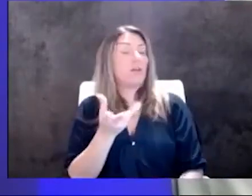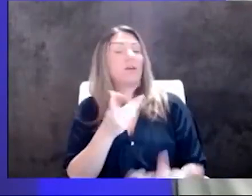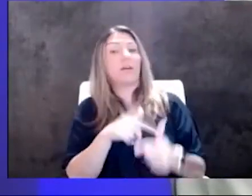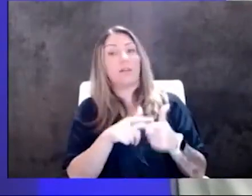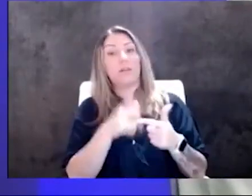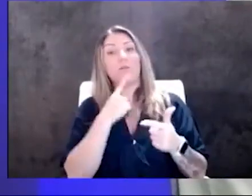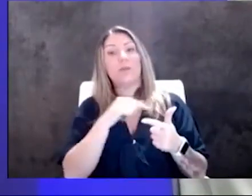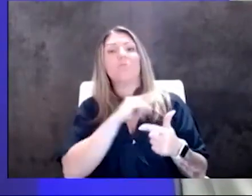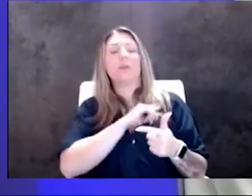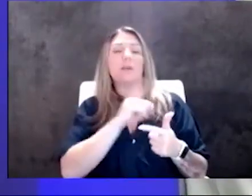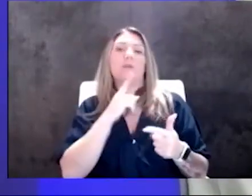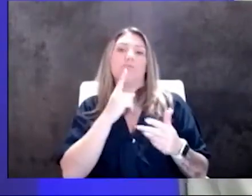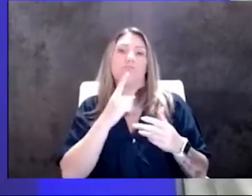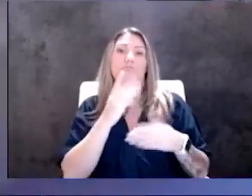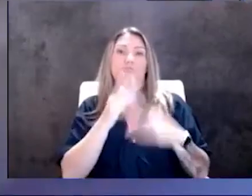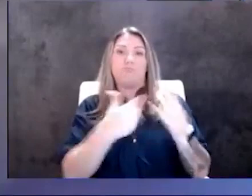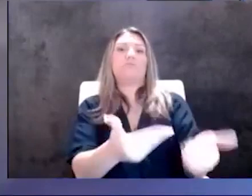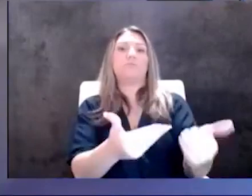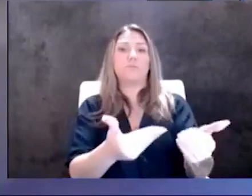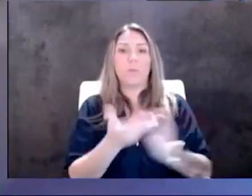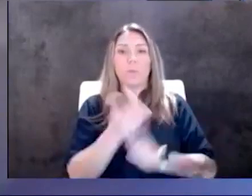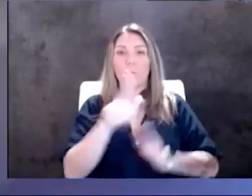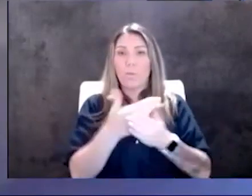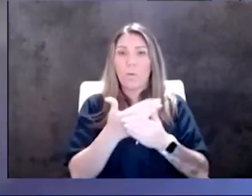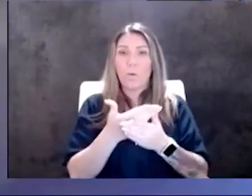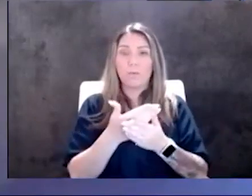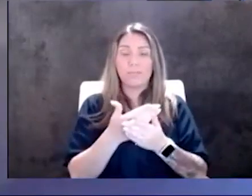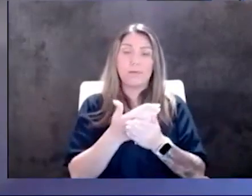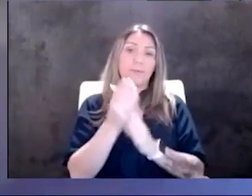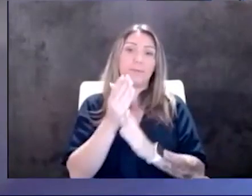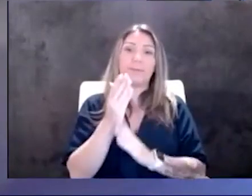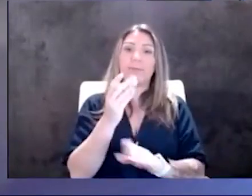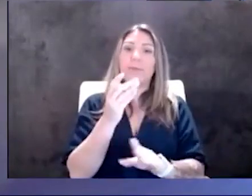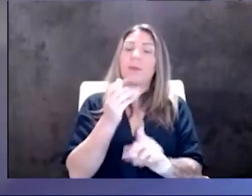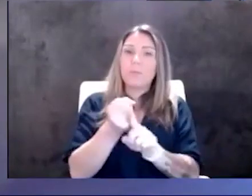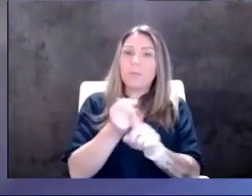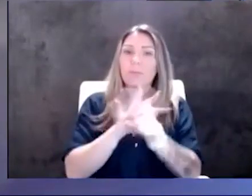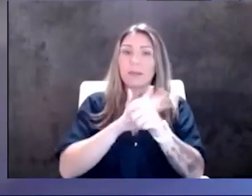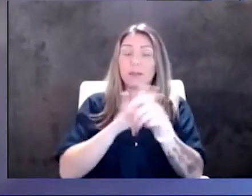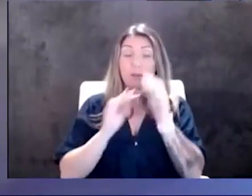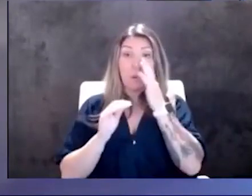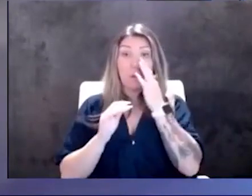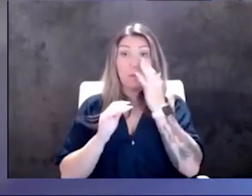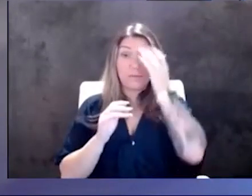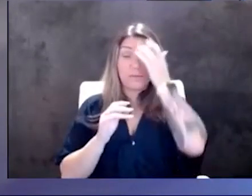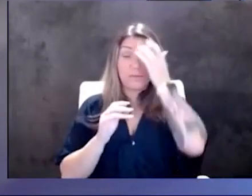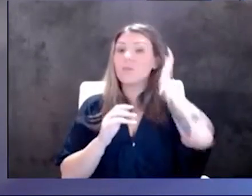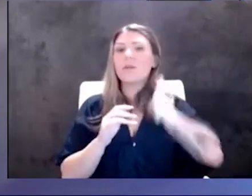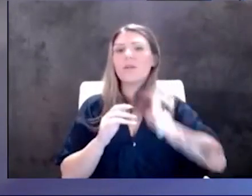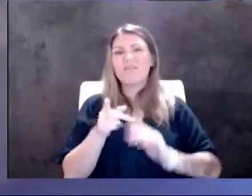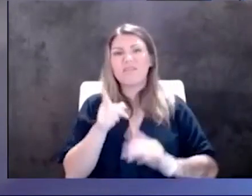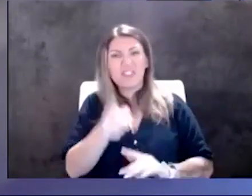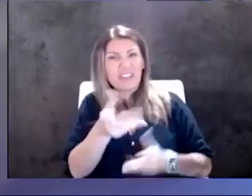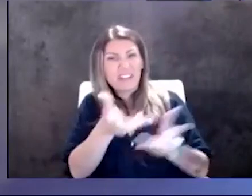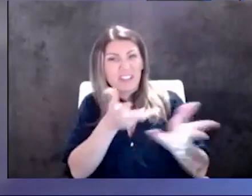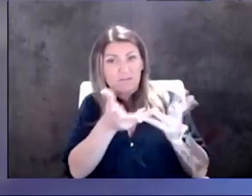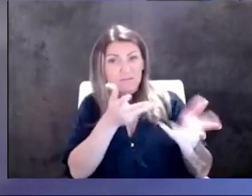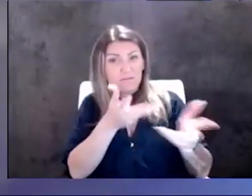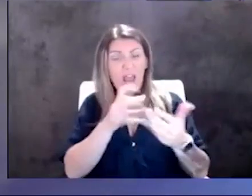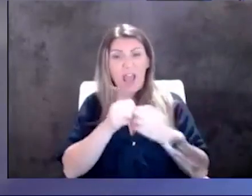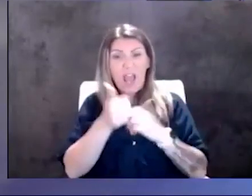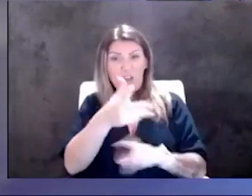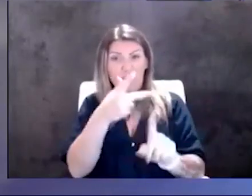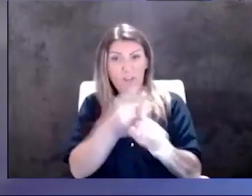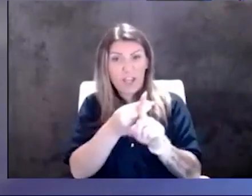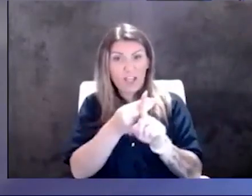the whole pandemic. How has their vaccination been? Have you had to talk people through getting vaccinated and so on throughout this last